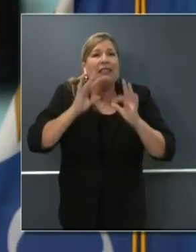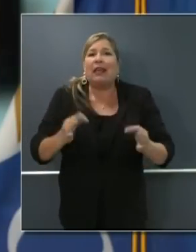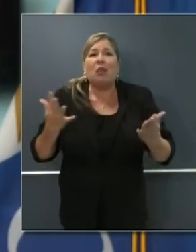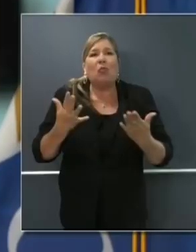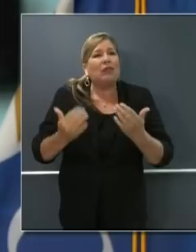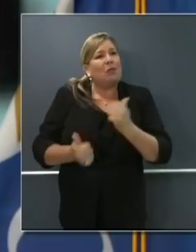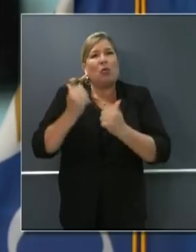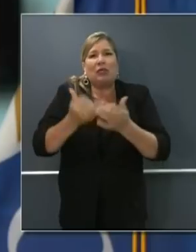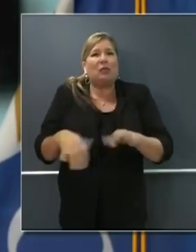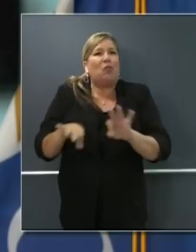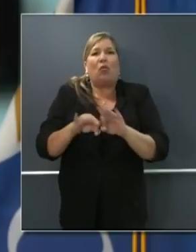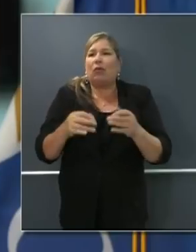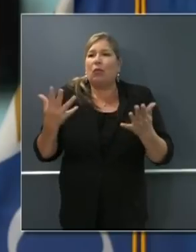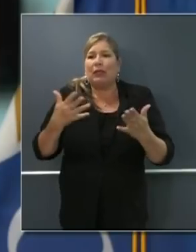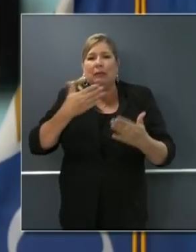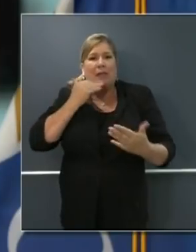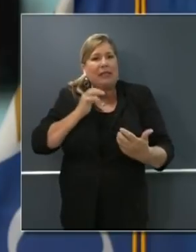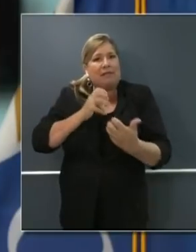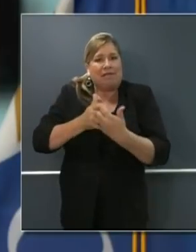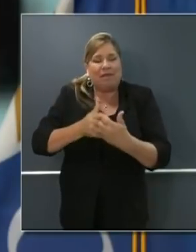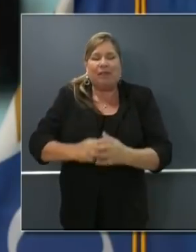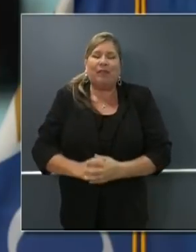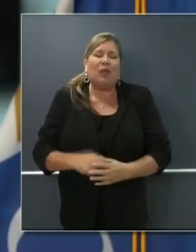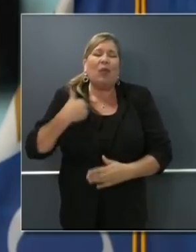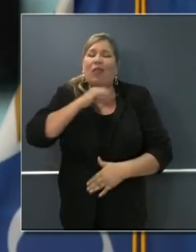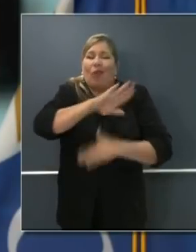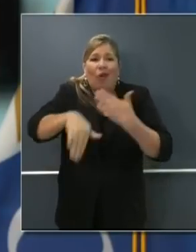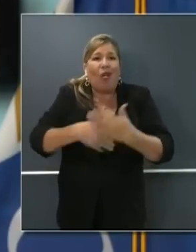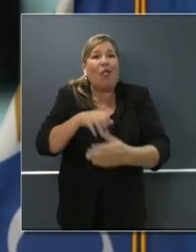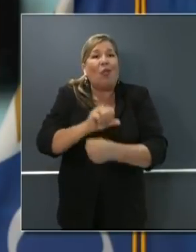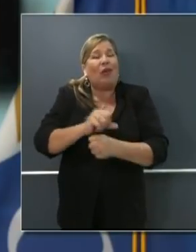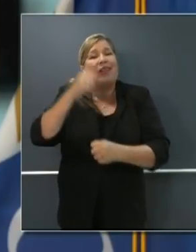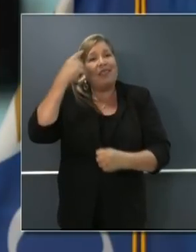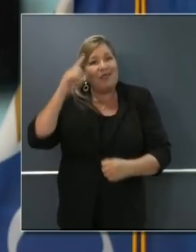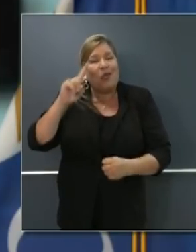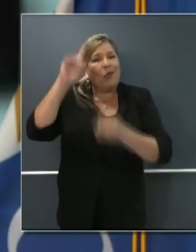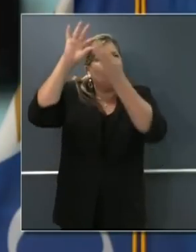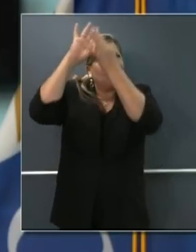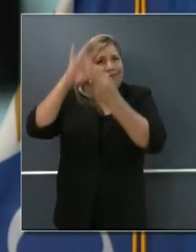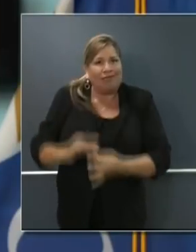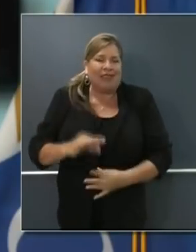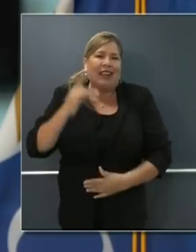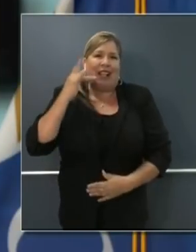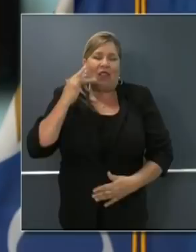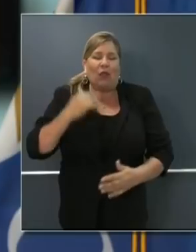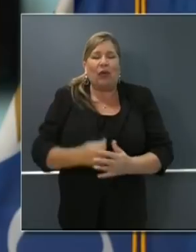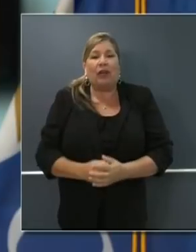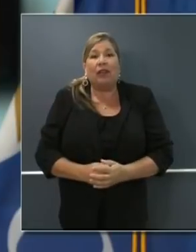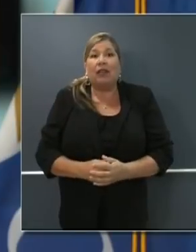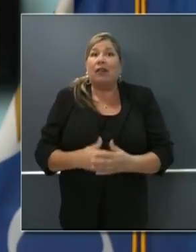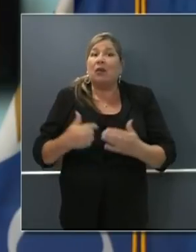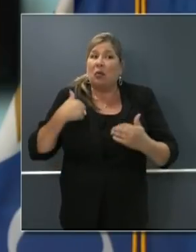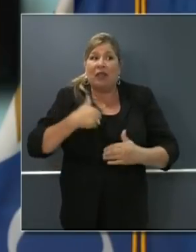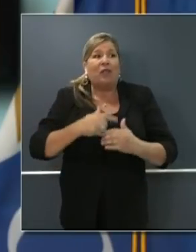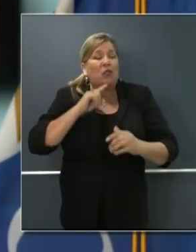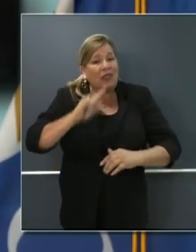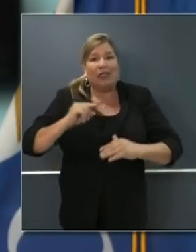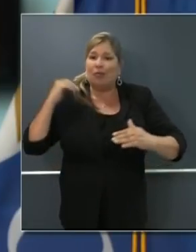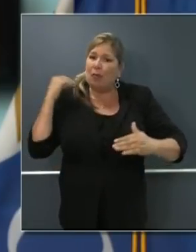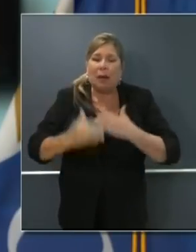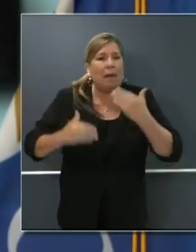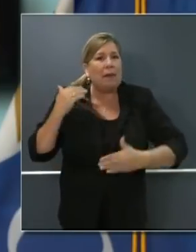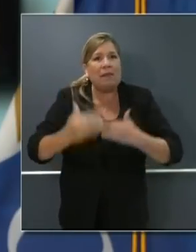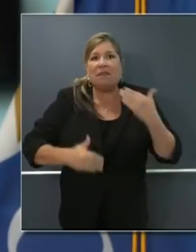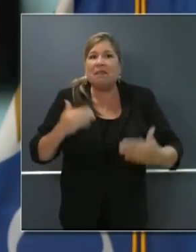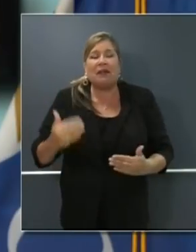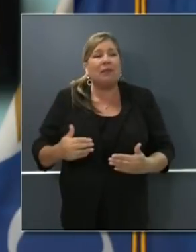all working for the greater good in the state of California. So we are moving along very swiftly. I'm breaking down